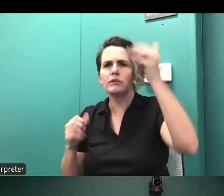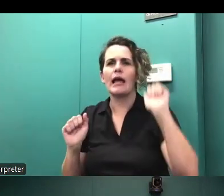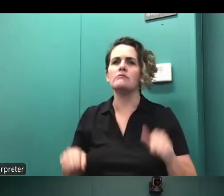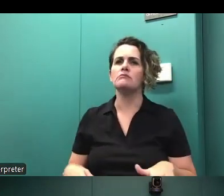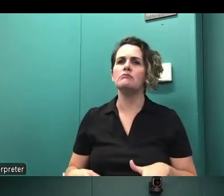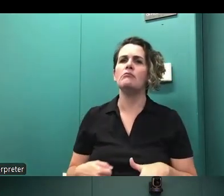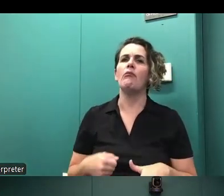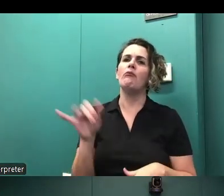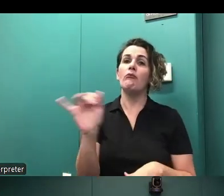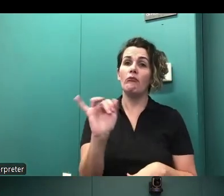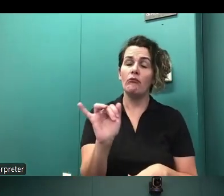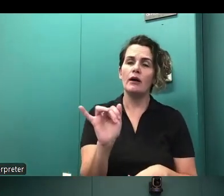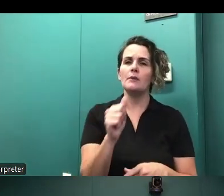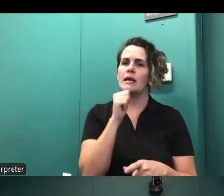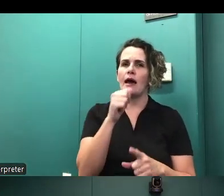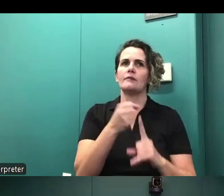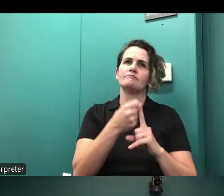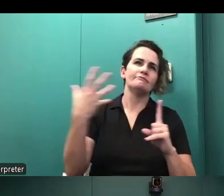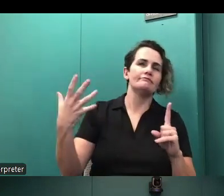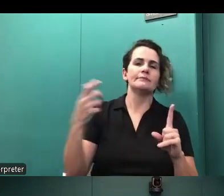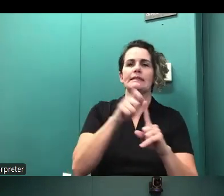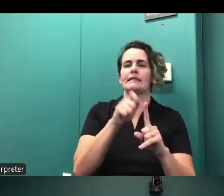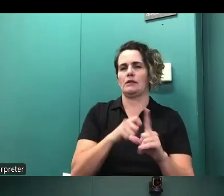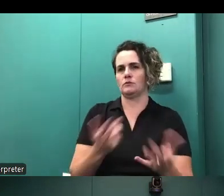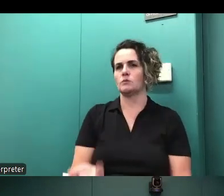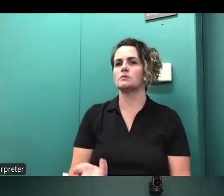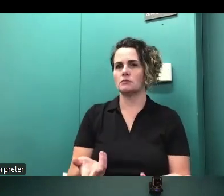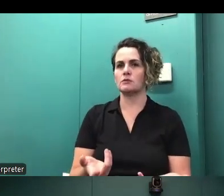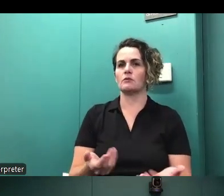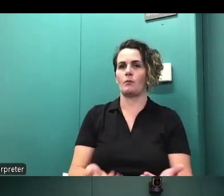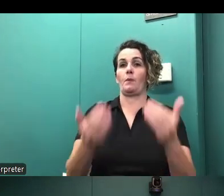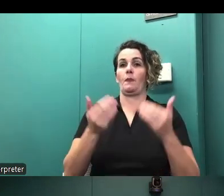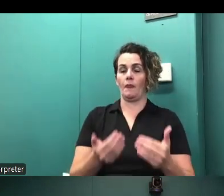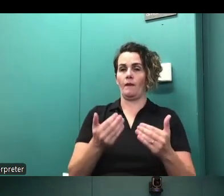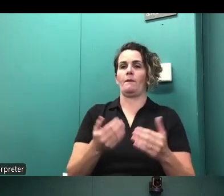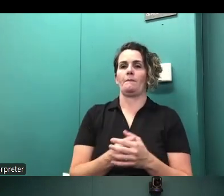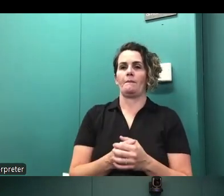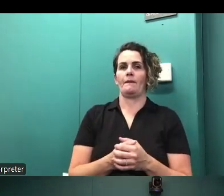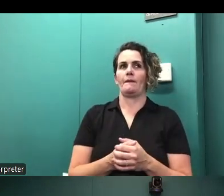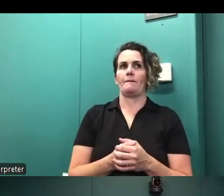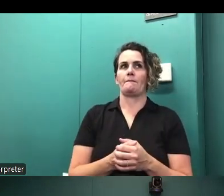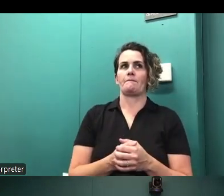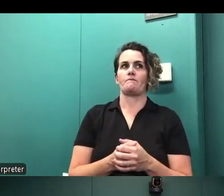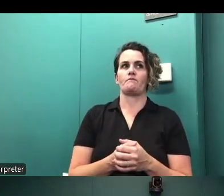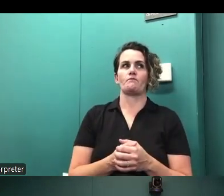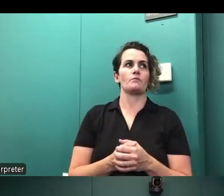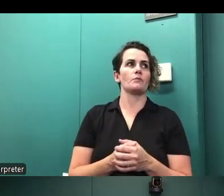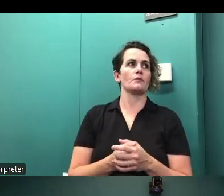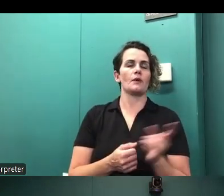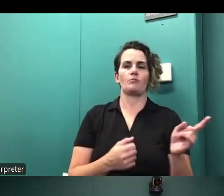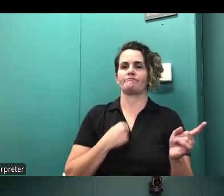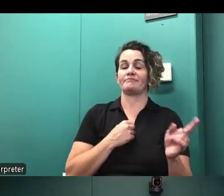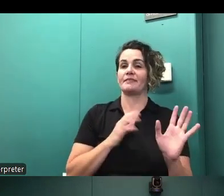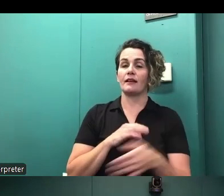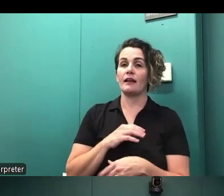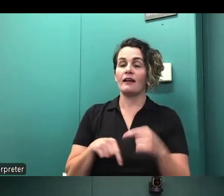it's kind of the same thing, but it's not as in detail. Does that make sense? But then I also ask them, if you're fine, then